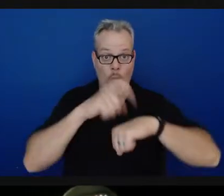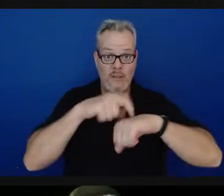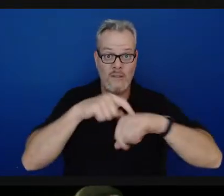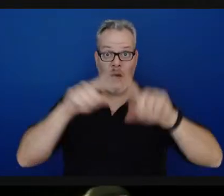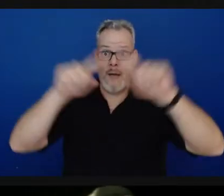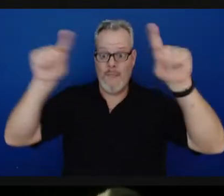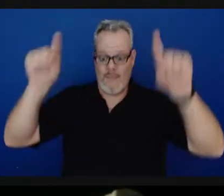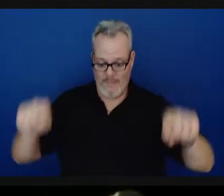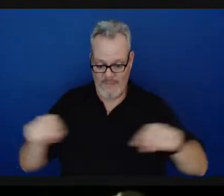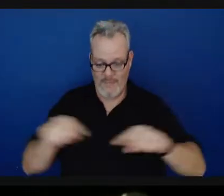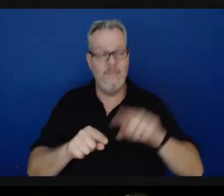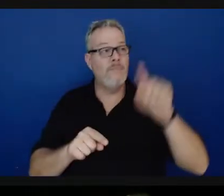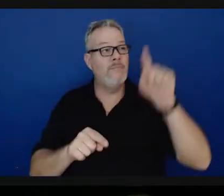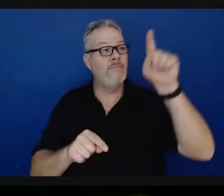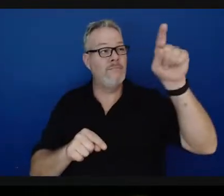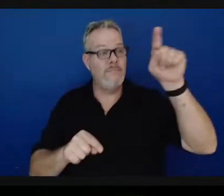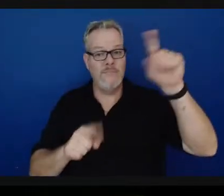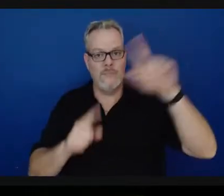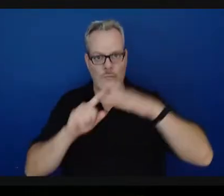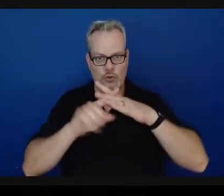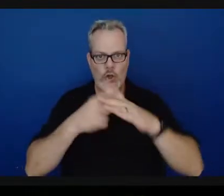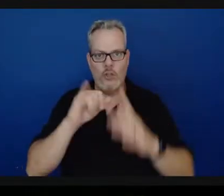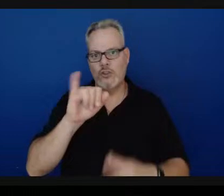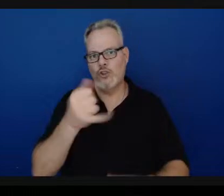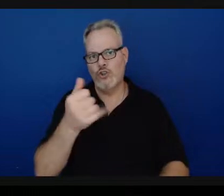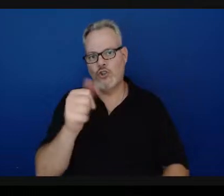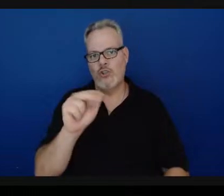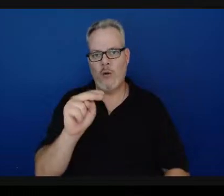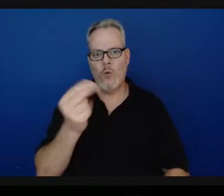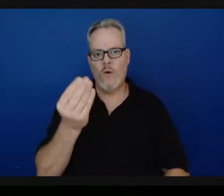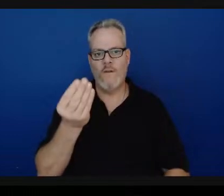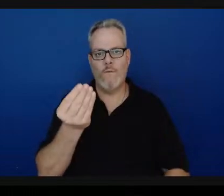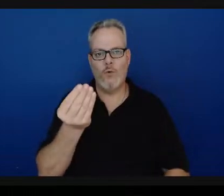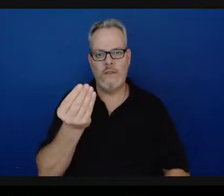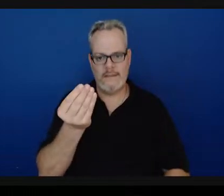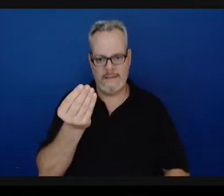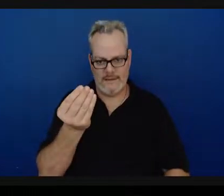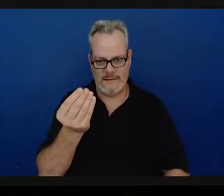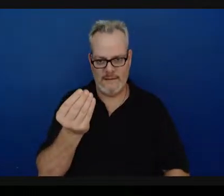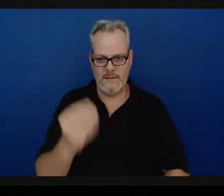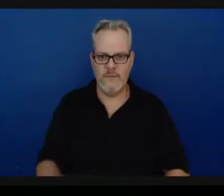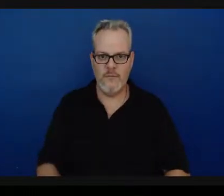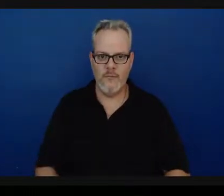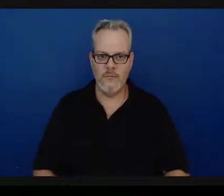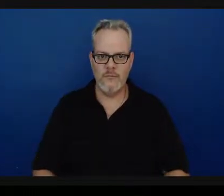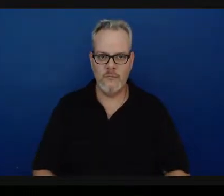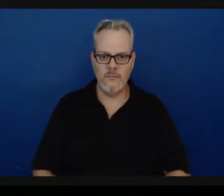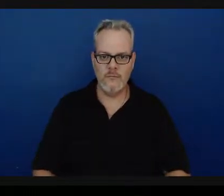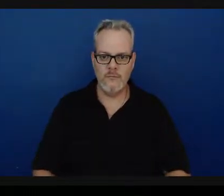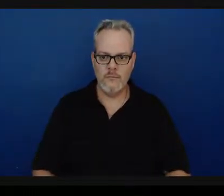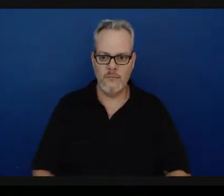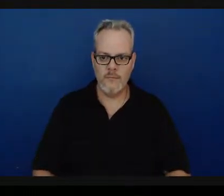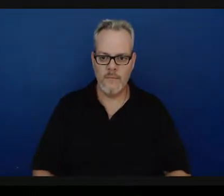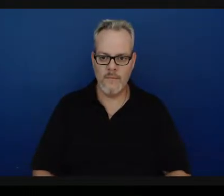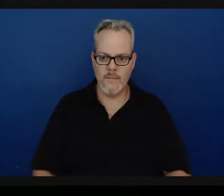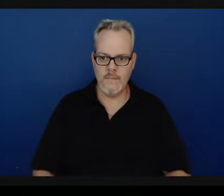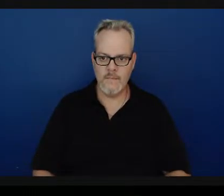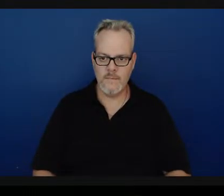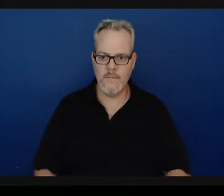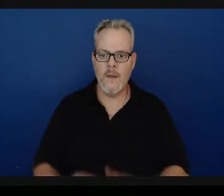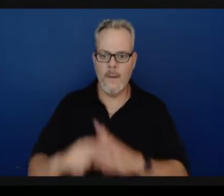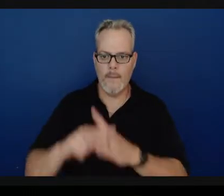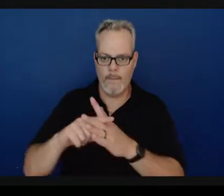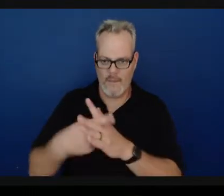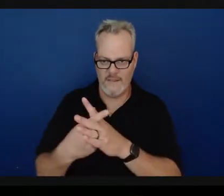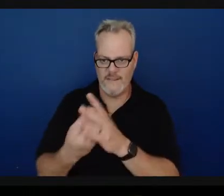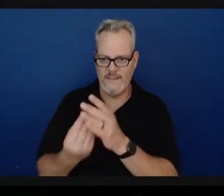on January 14th. And there we go. The eruption begins on the 15th, episode